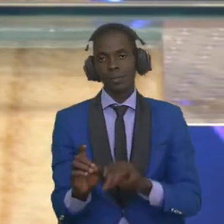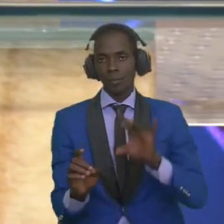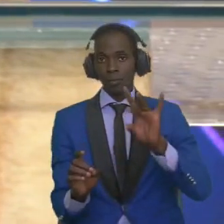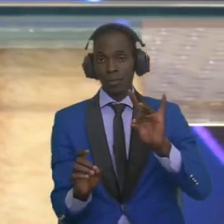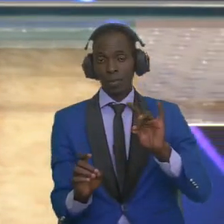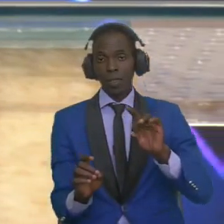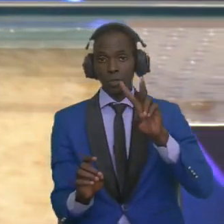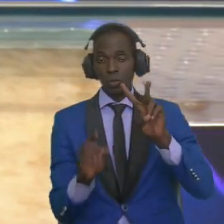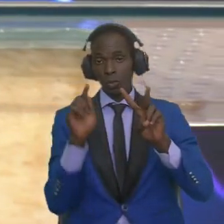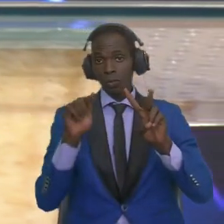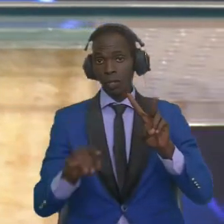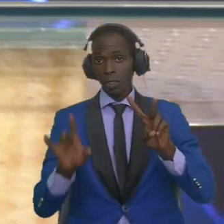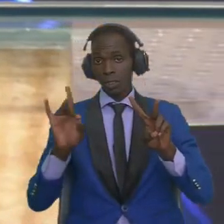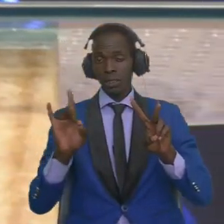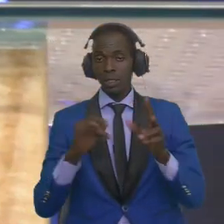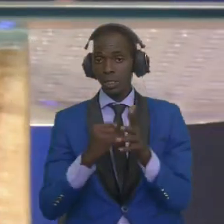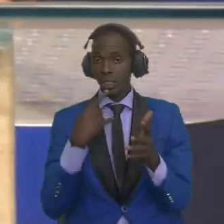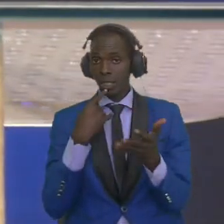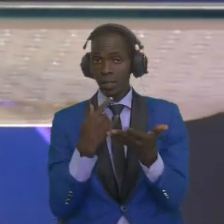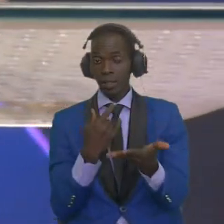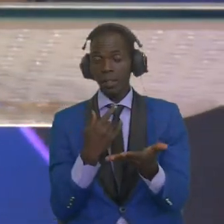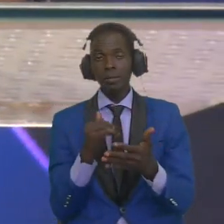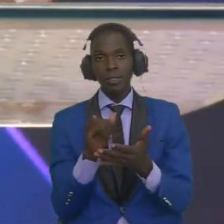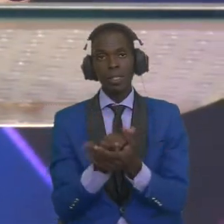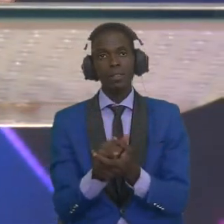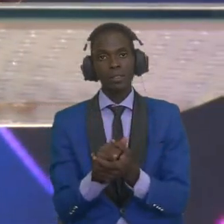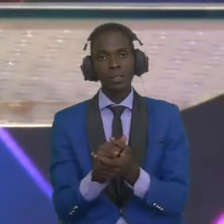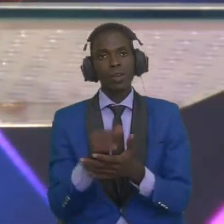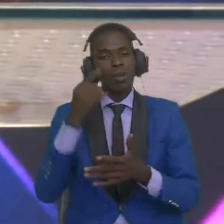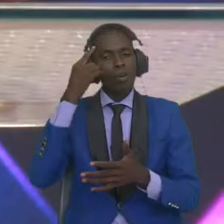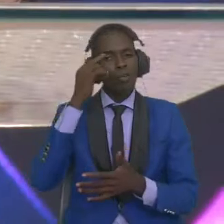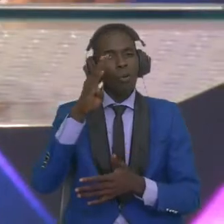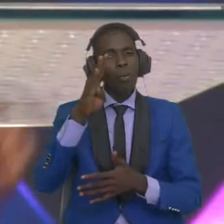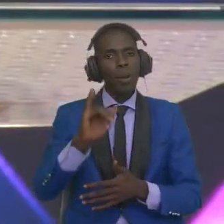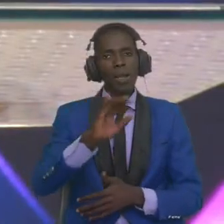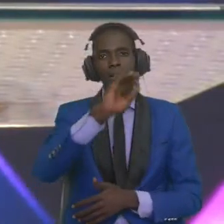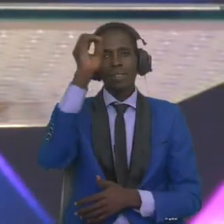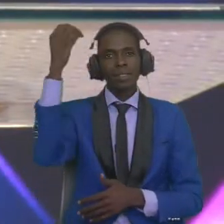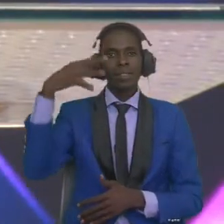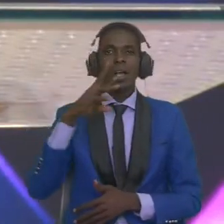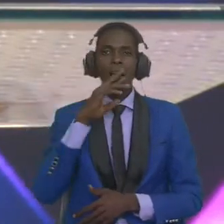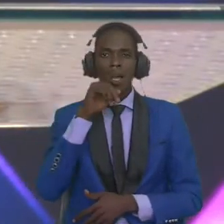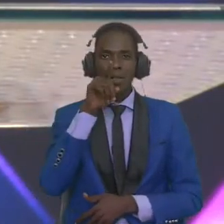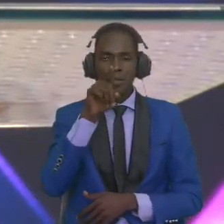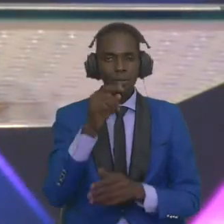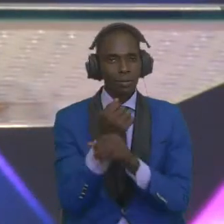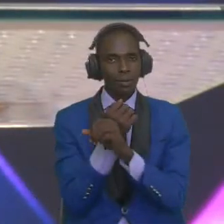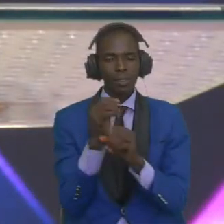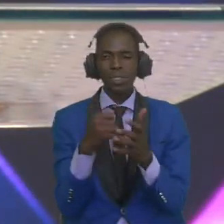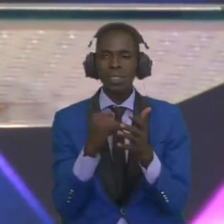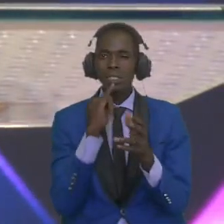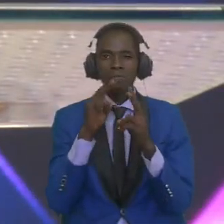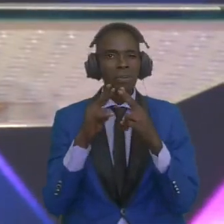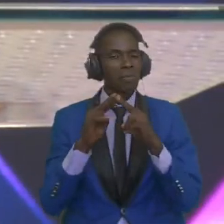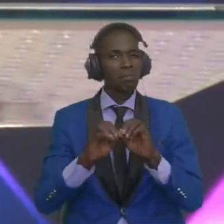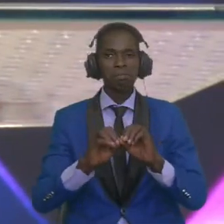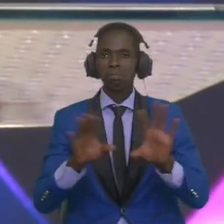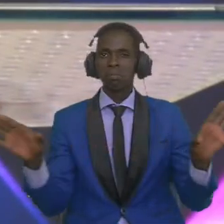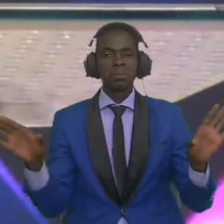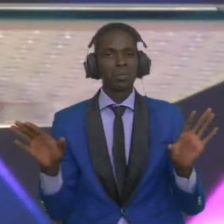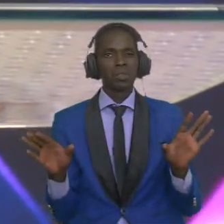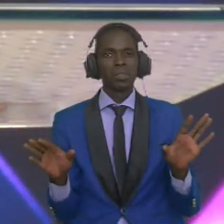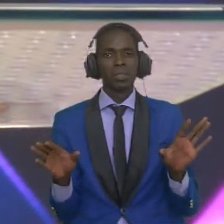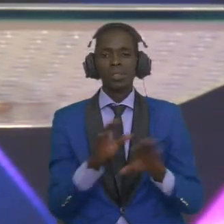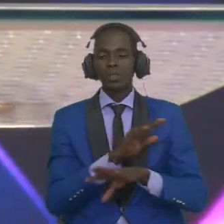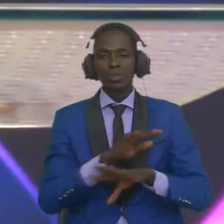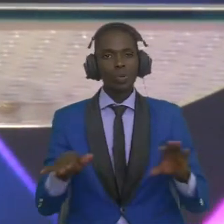8. In verse 8, it says that for by grace are you saved. It's very clear. Don't wait.